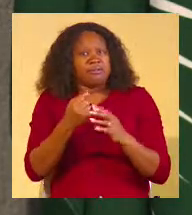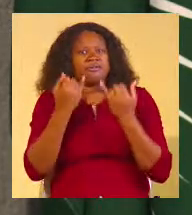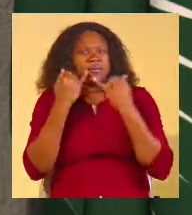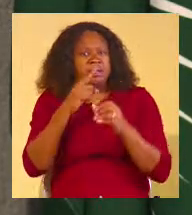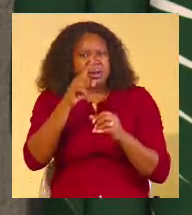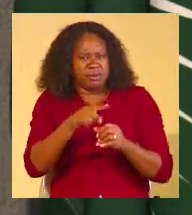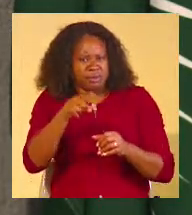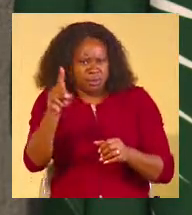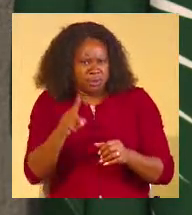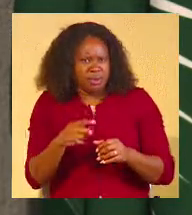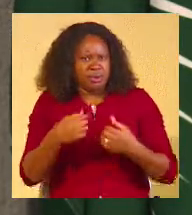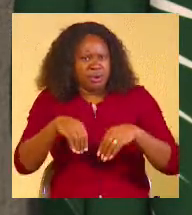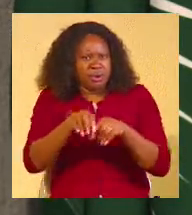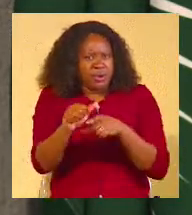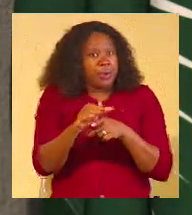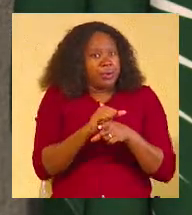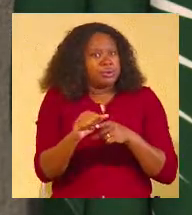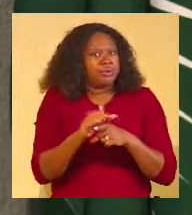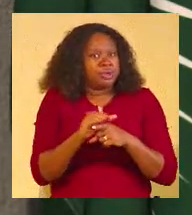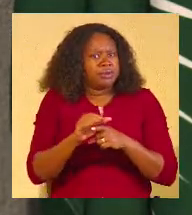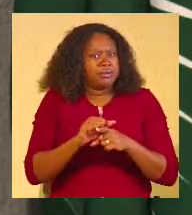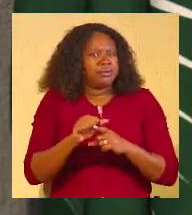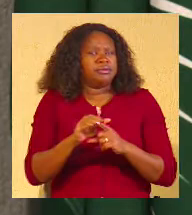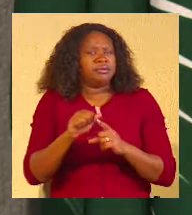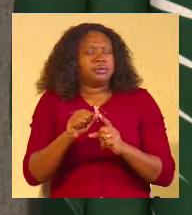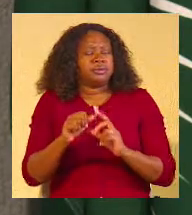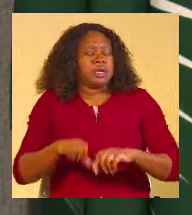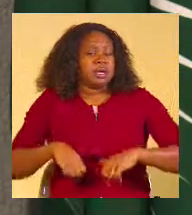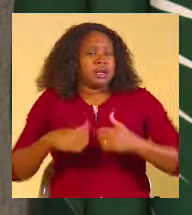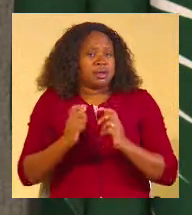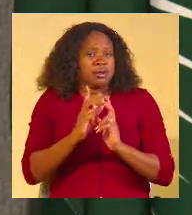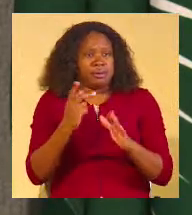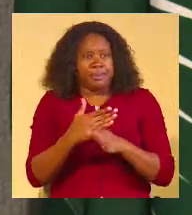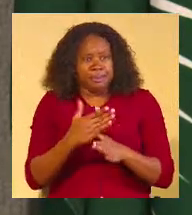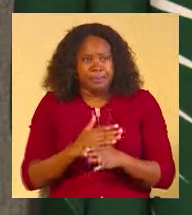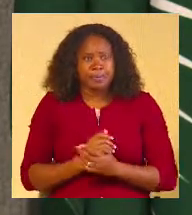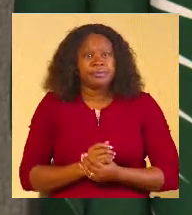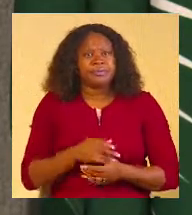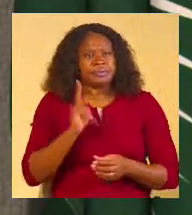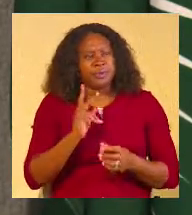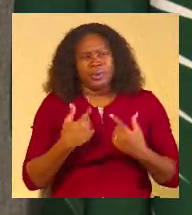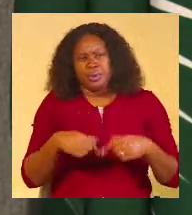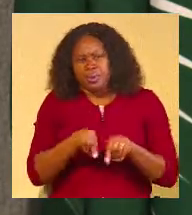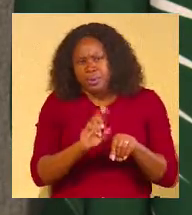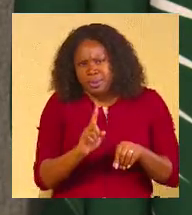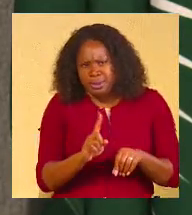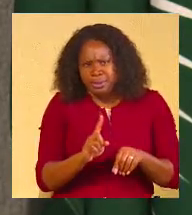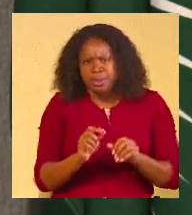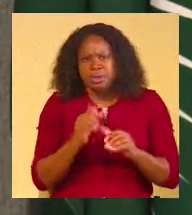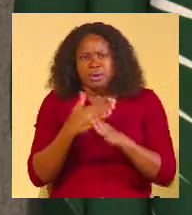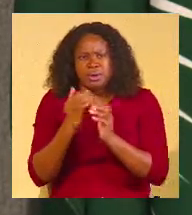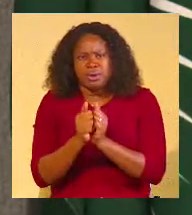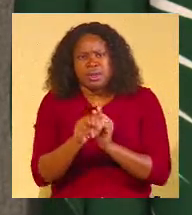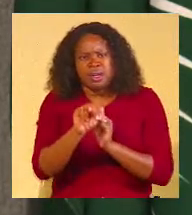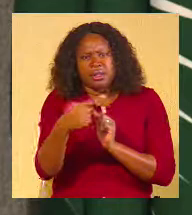those. So we're doing some training, virtual training for the health workers. And another thing that we're doing is that we're working with some of the NGOs,